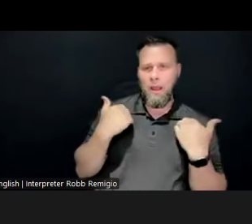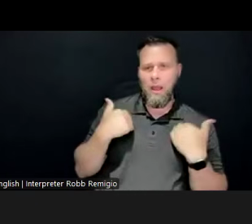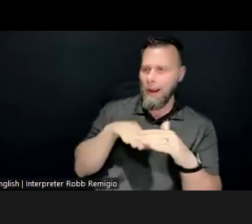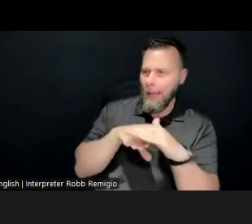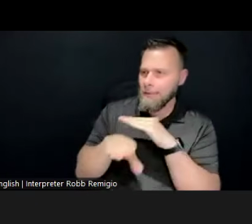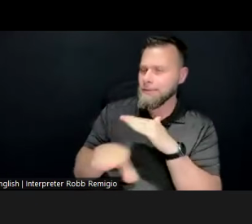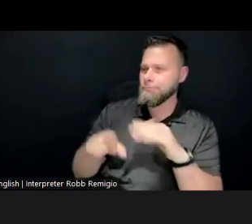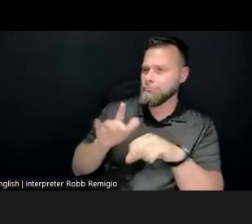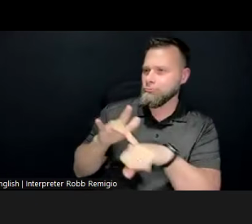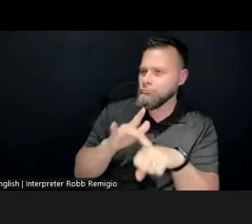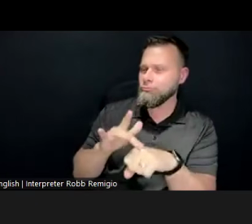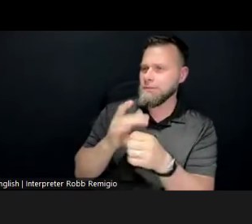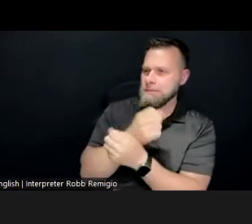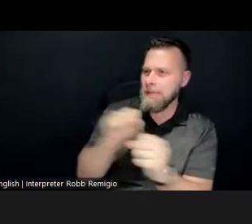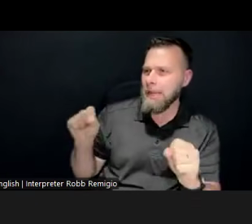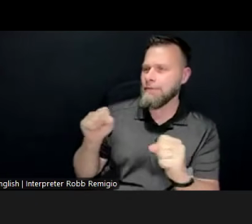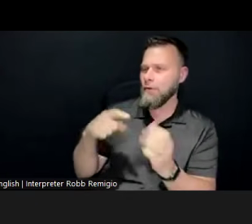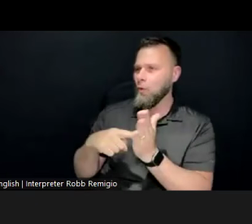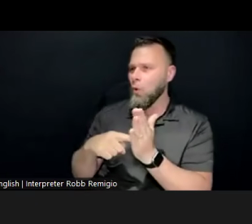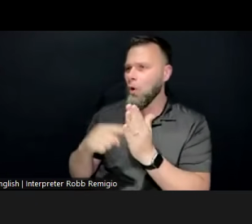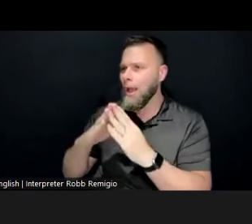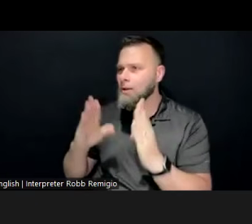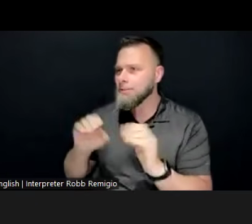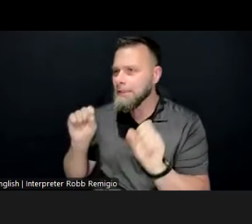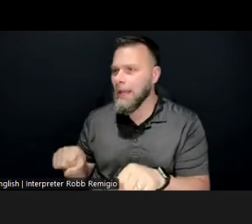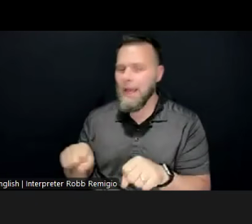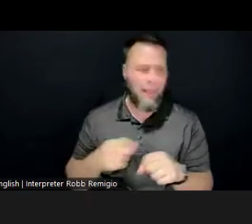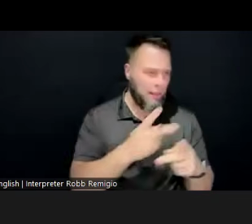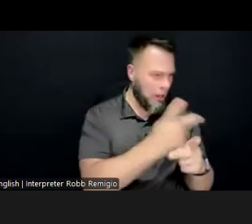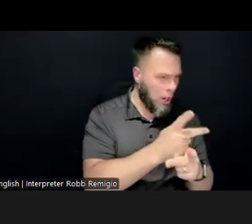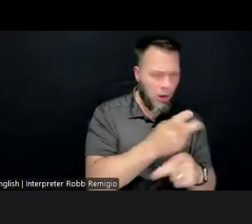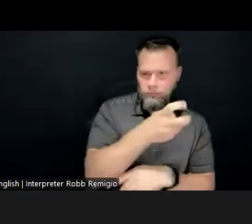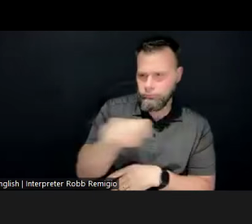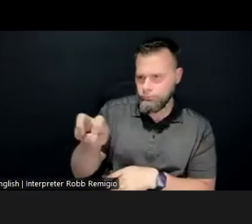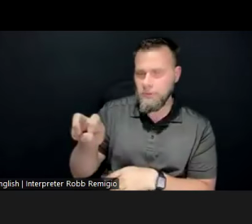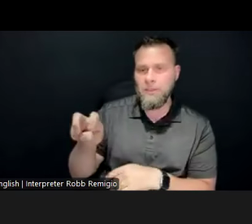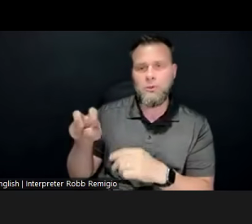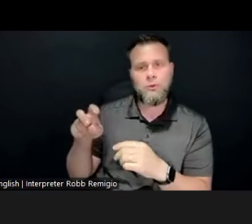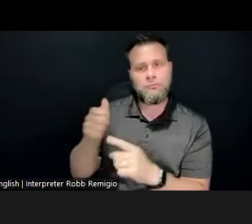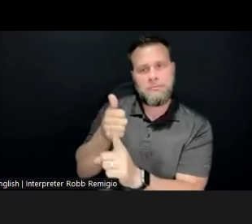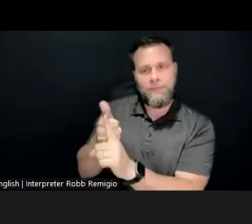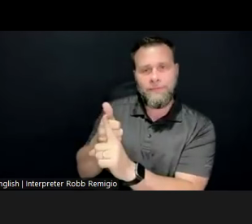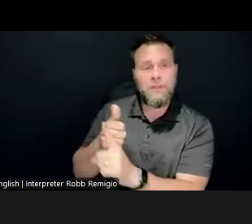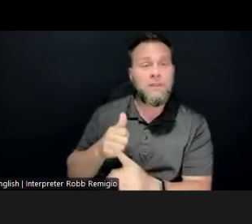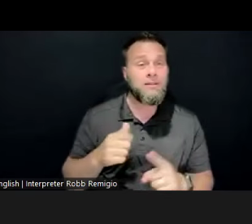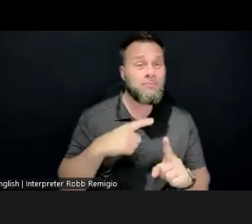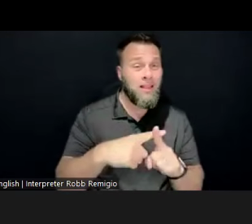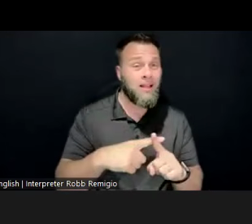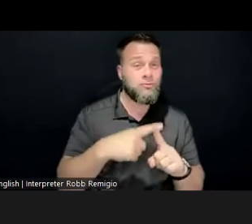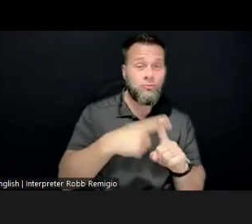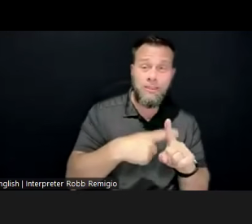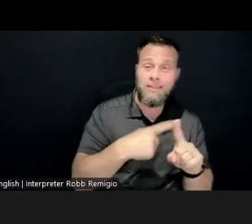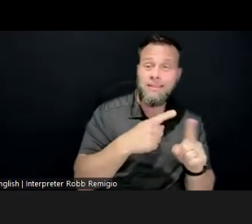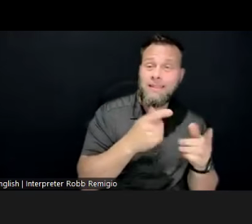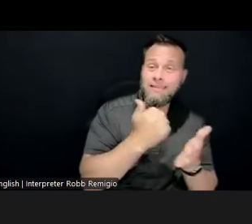housing as they're transitioning out of care. It also means exploring the ways we can expand rental assistance, rent control,